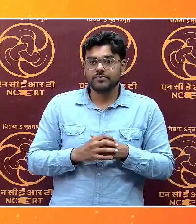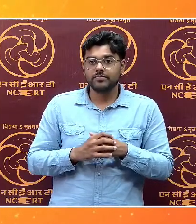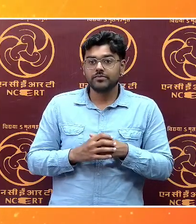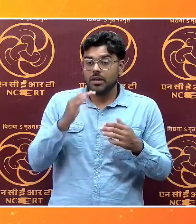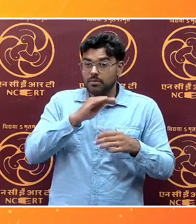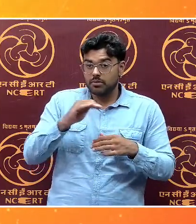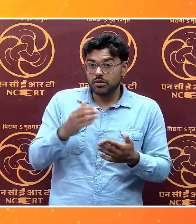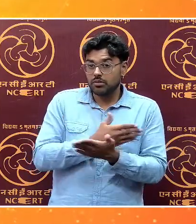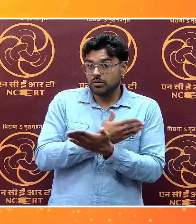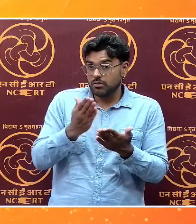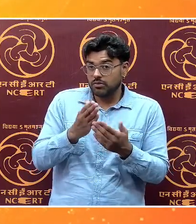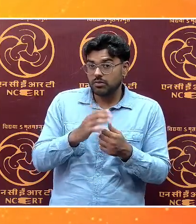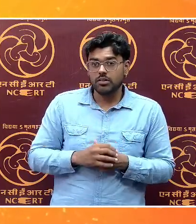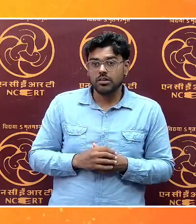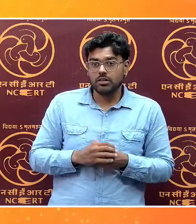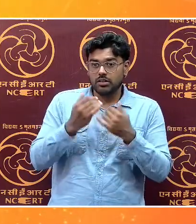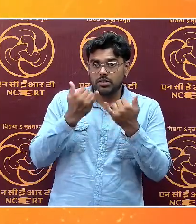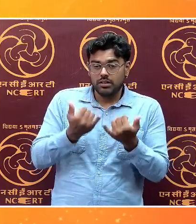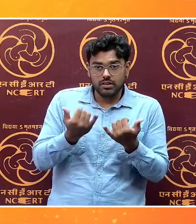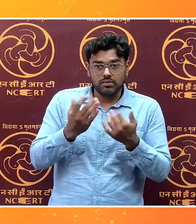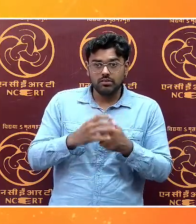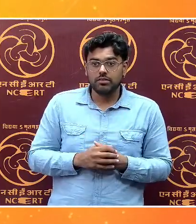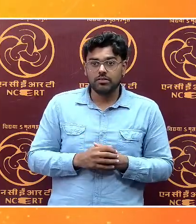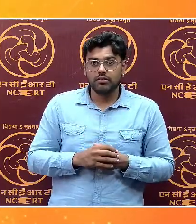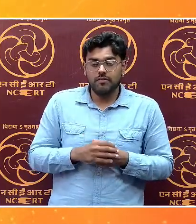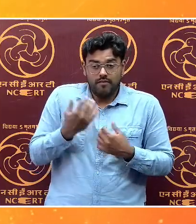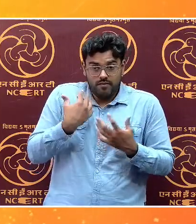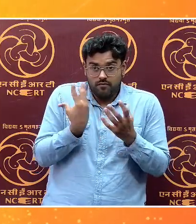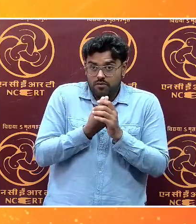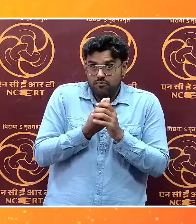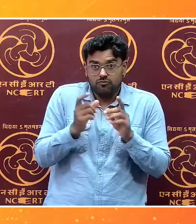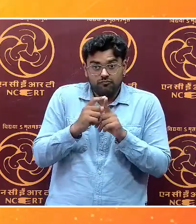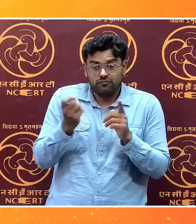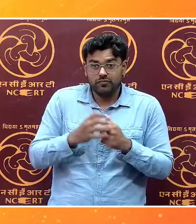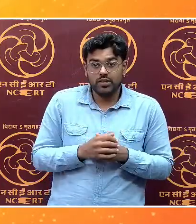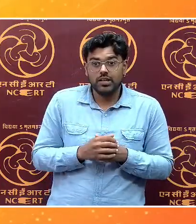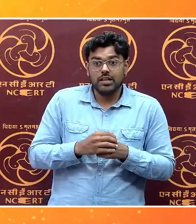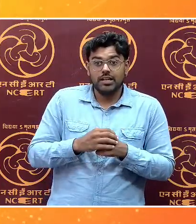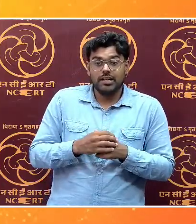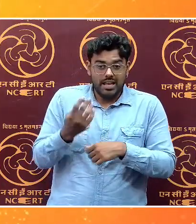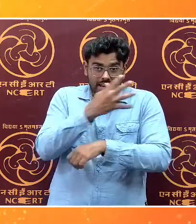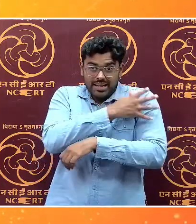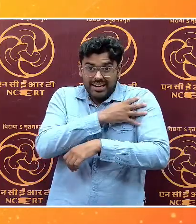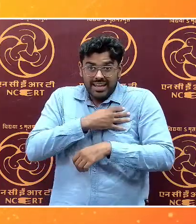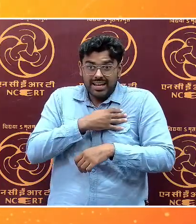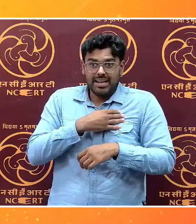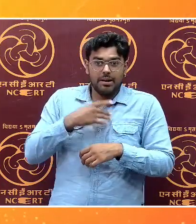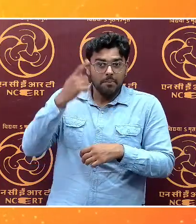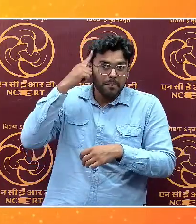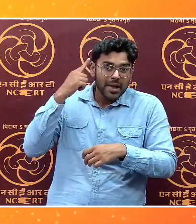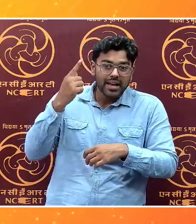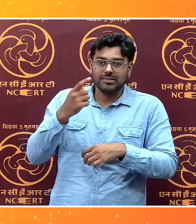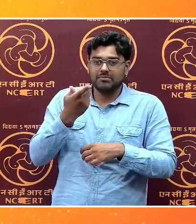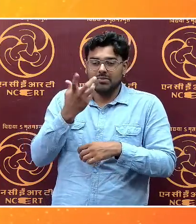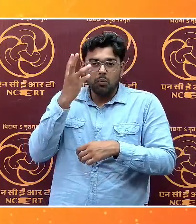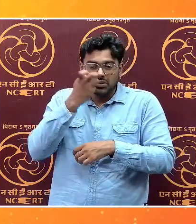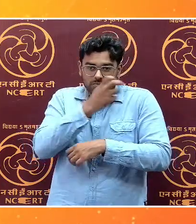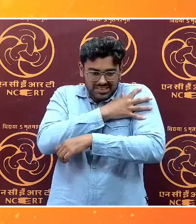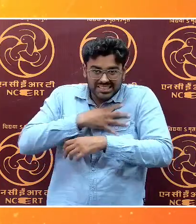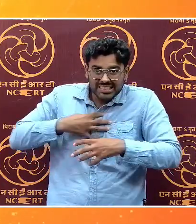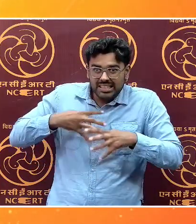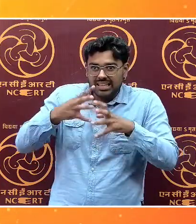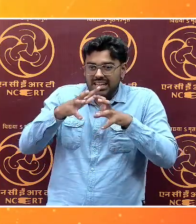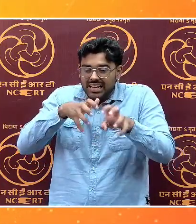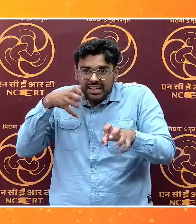dear student, now we have to know about the tiger reserves also. So tiger reserves are